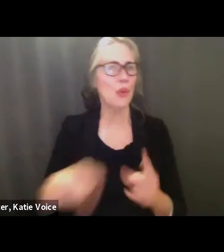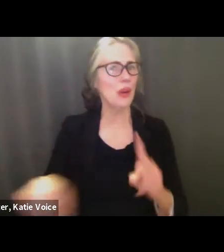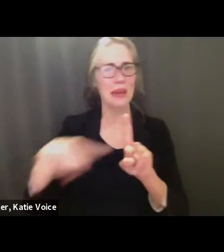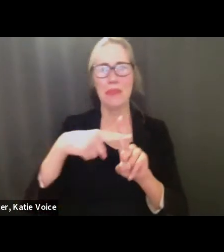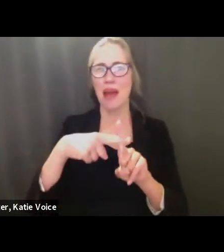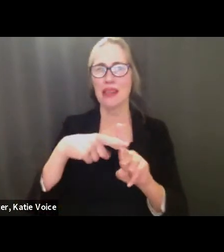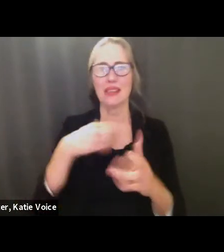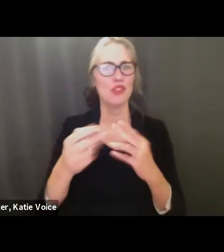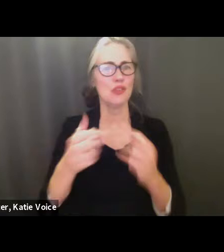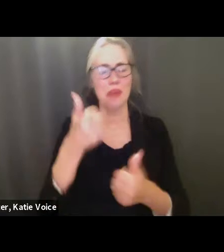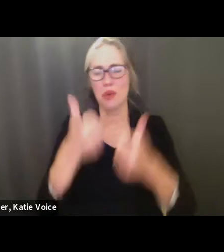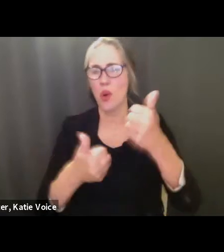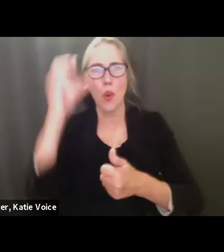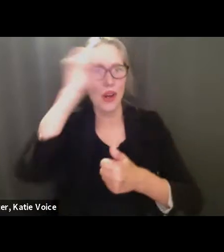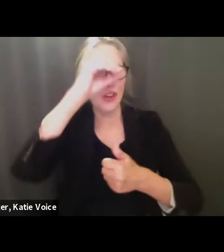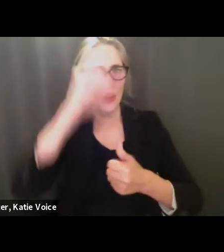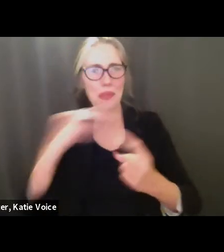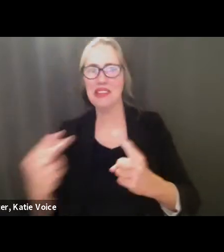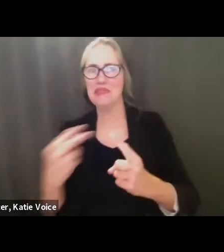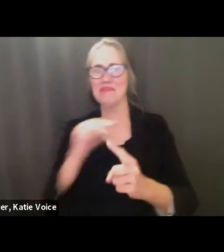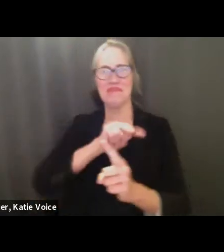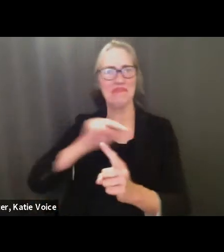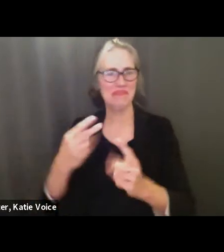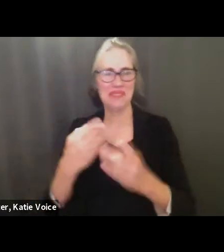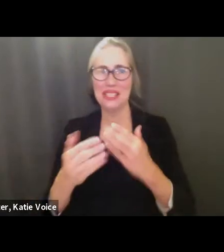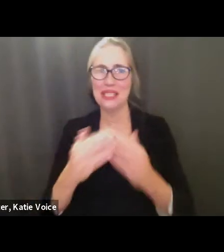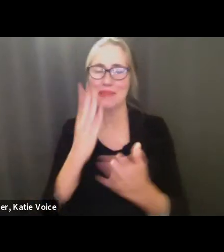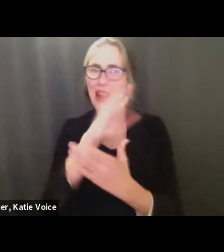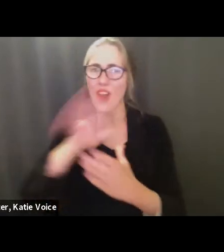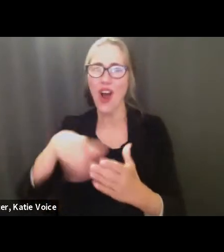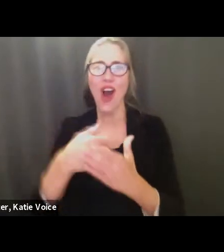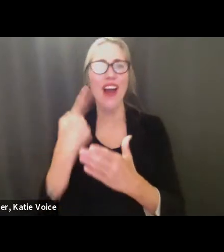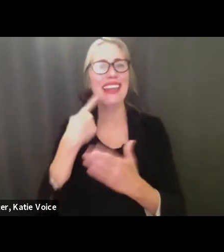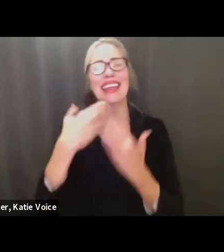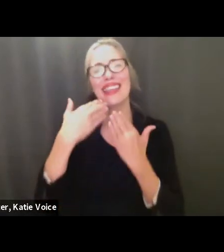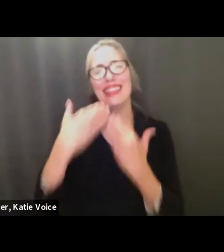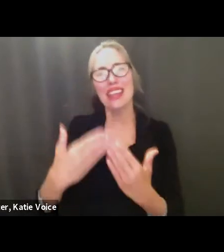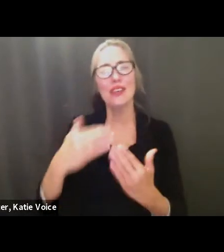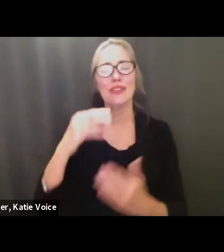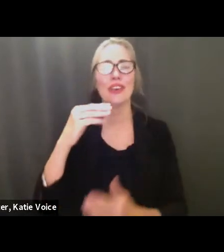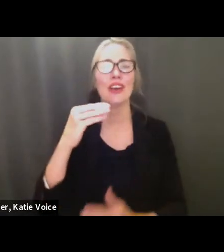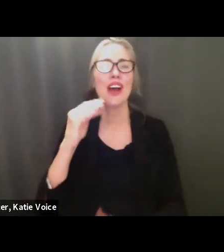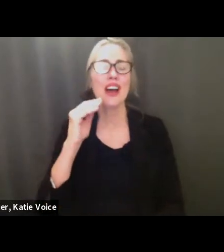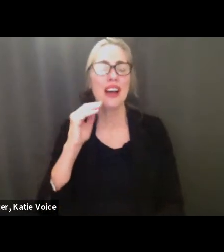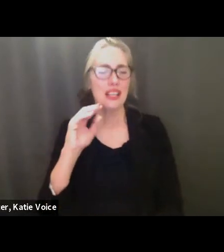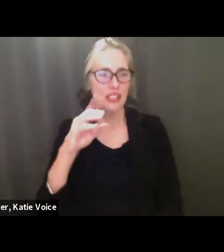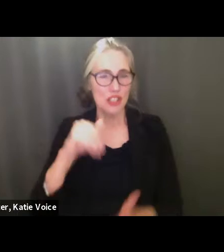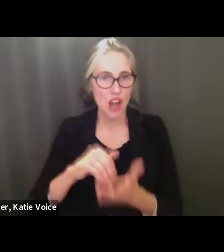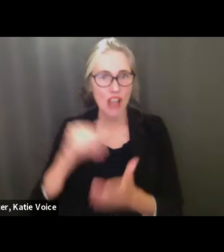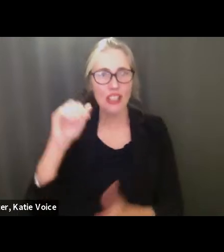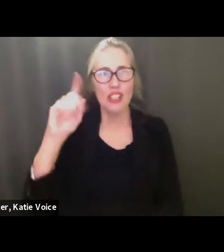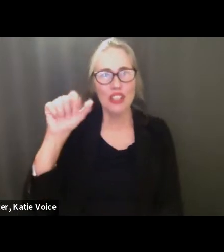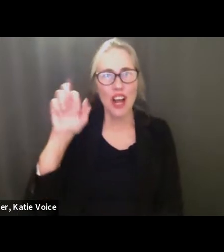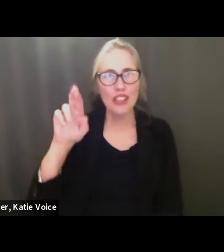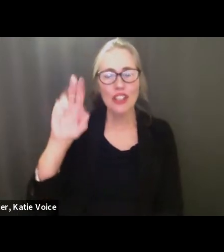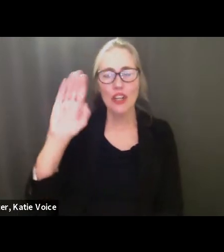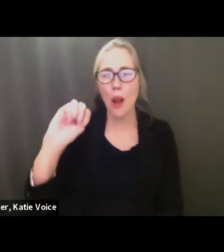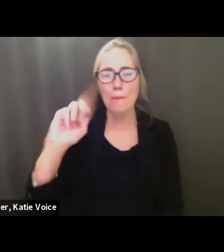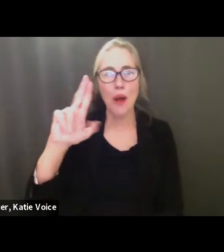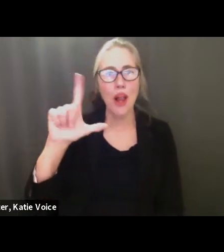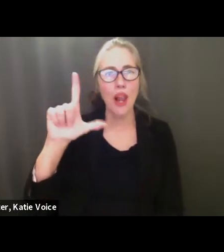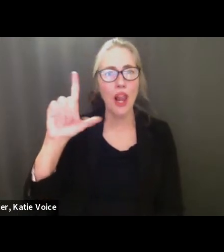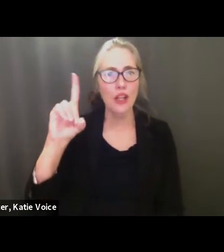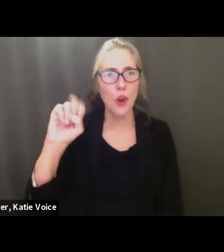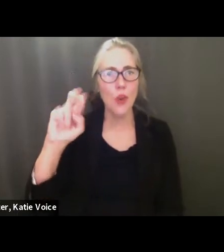to Dr. Maldonado and Dr. Becchio for bringing this forward again so that we can actually make it into a reality,